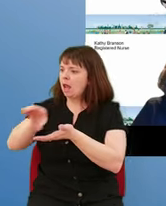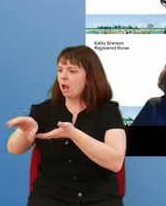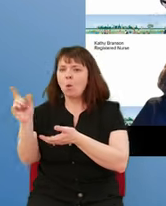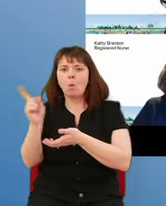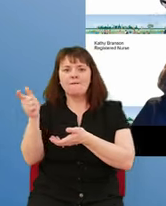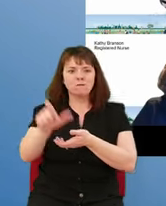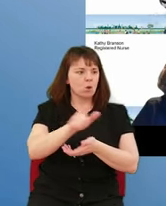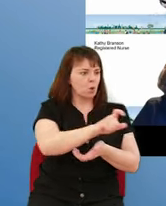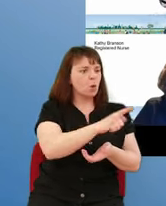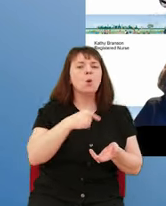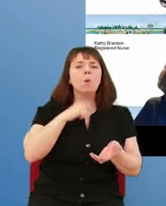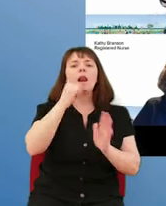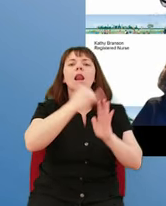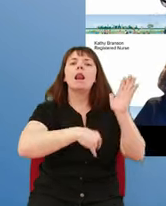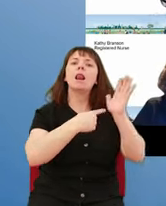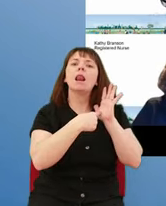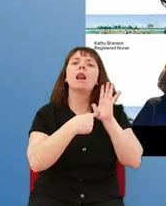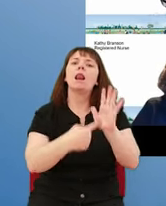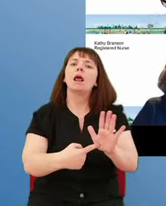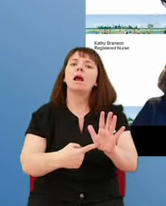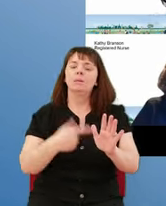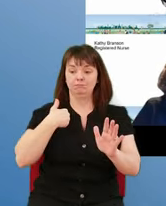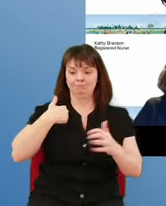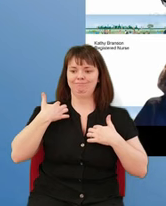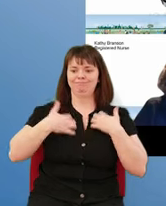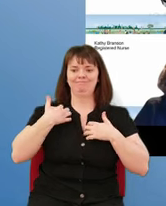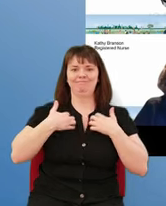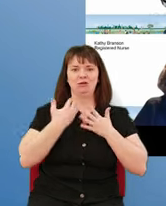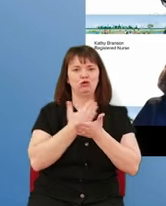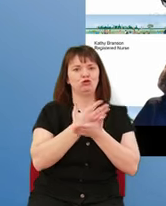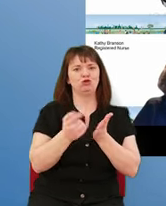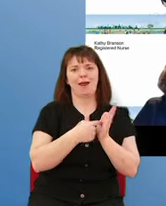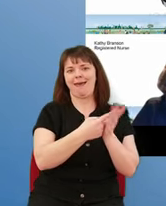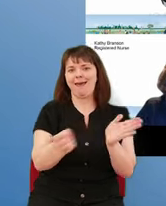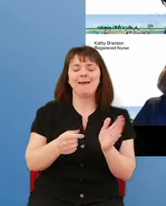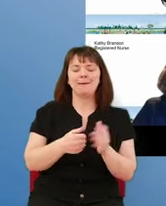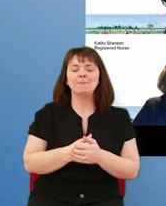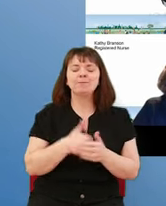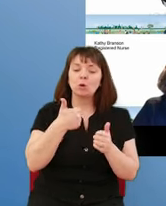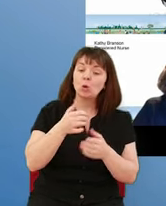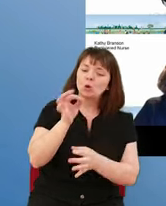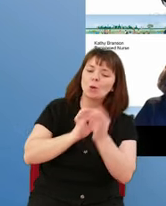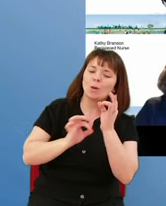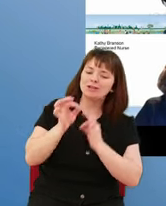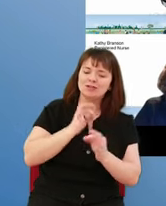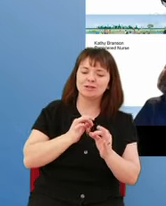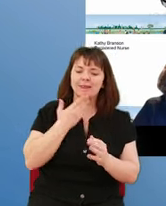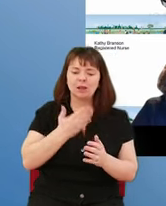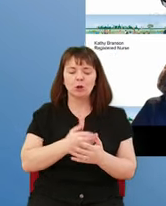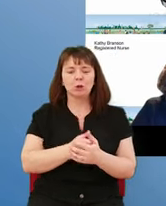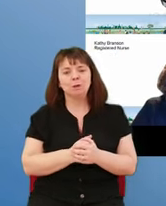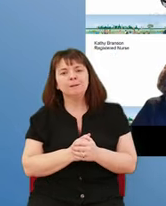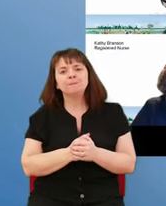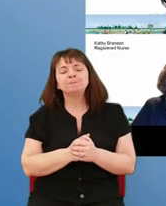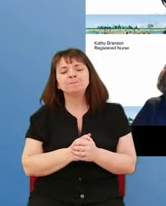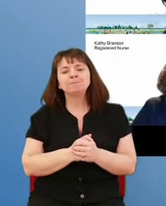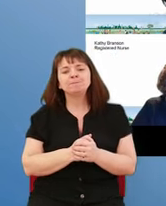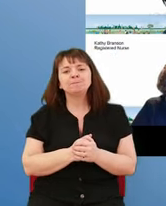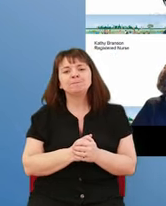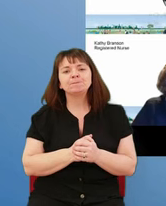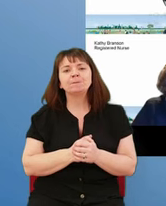questions. I would appreciate. Then in terms of inequalities, that's again a good question and a good challenge for